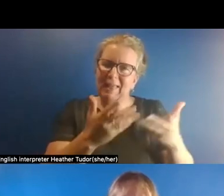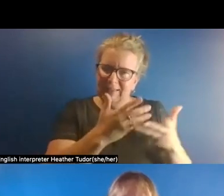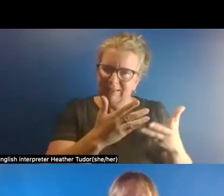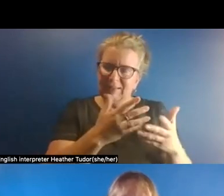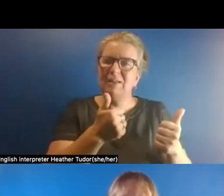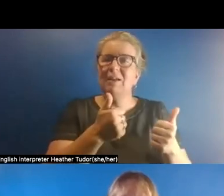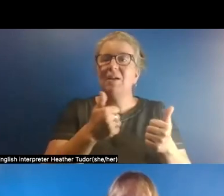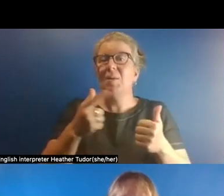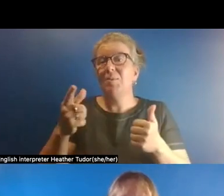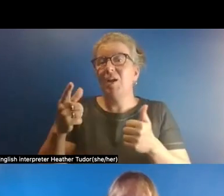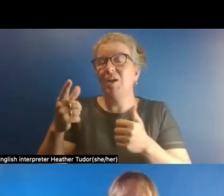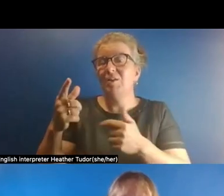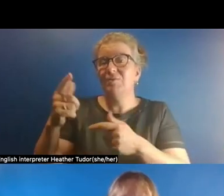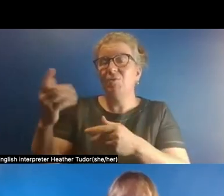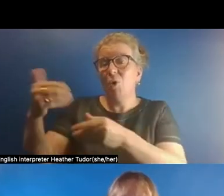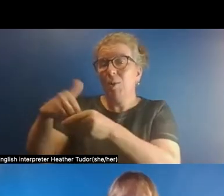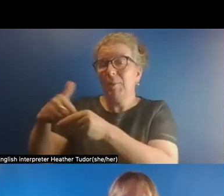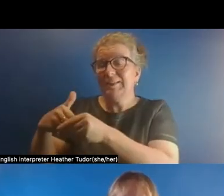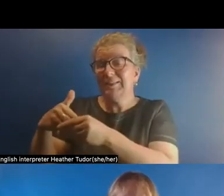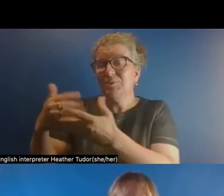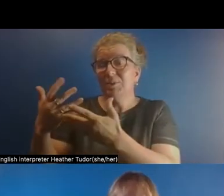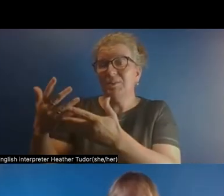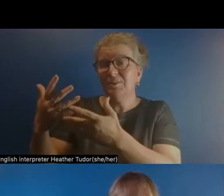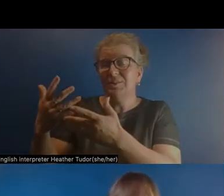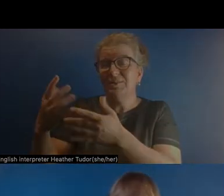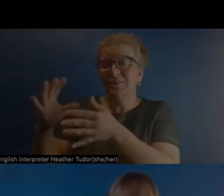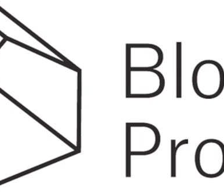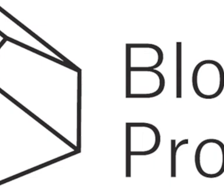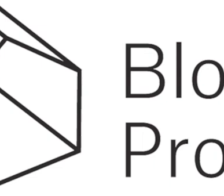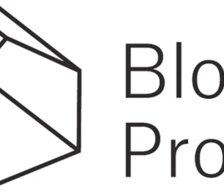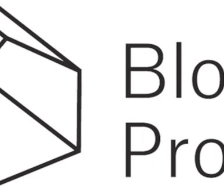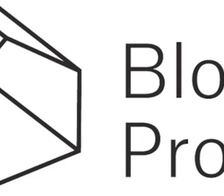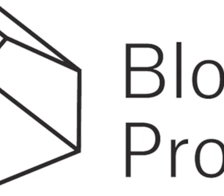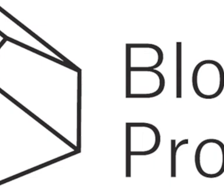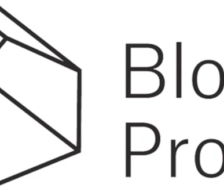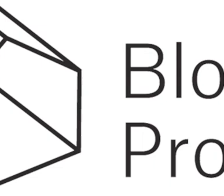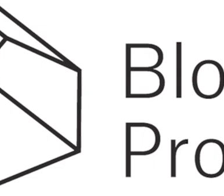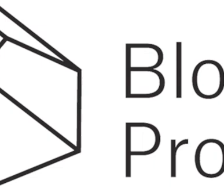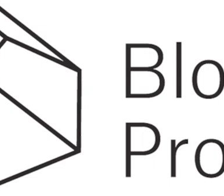else, thank you, and have a good evening. Thank you. Thank you, guys. Bye.